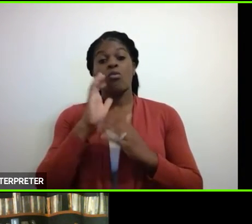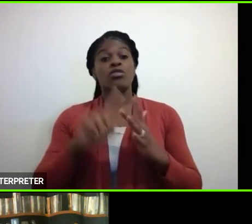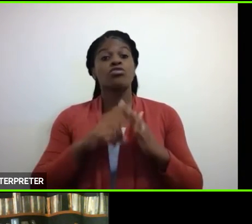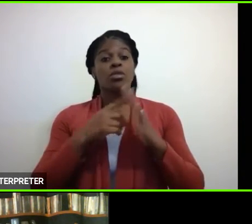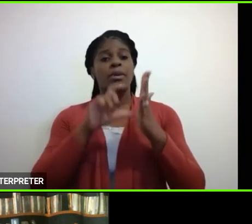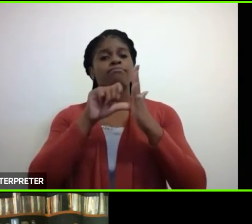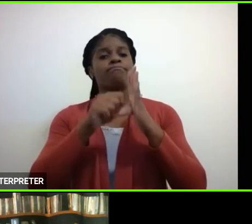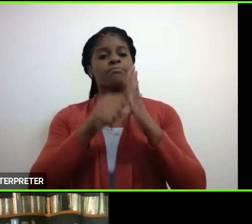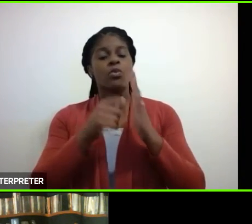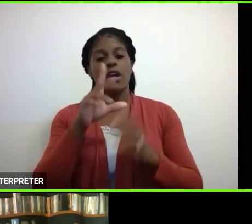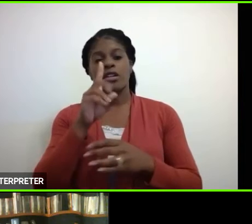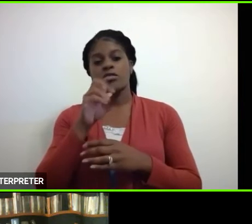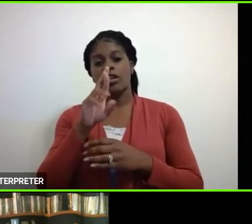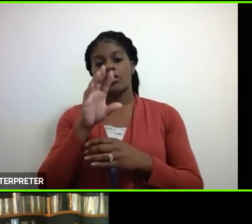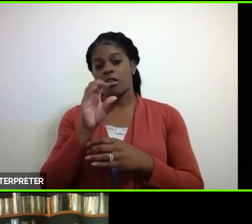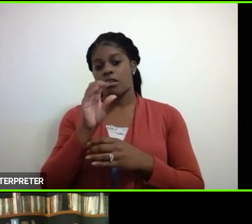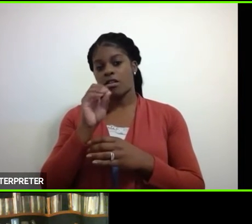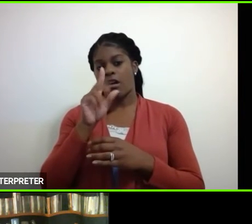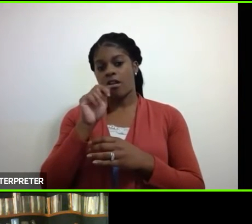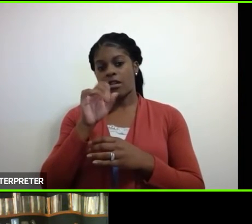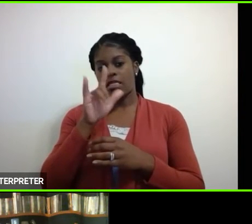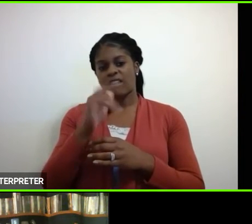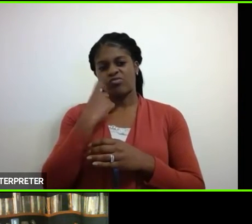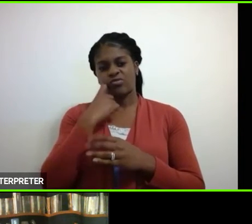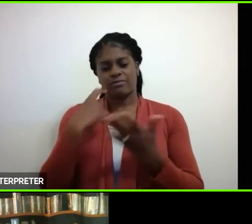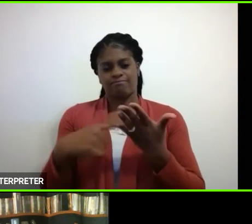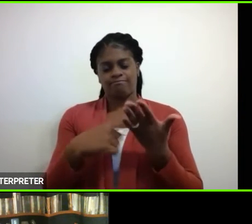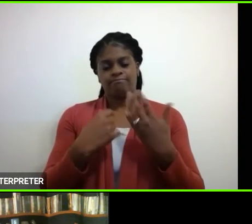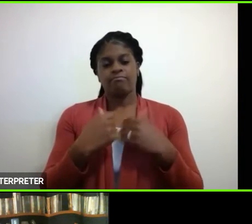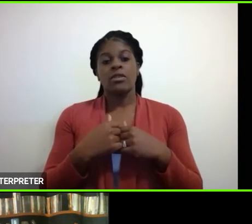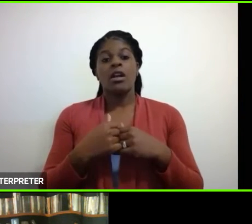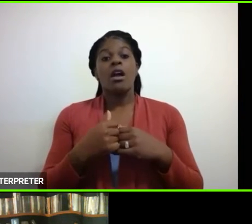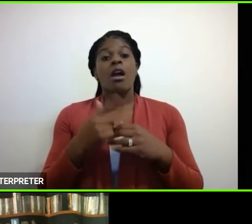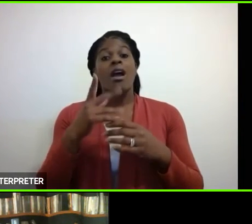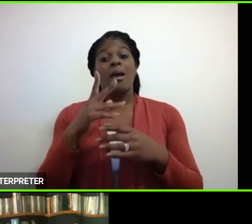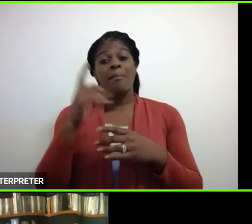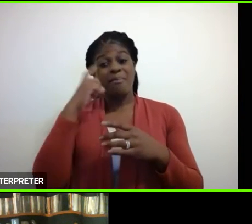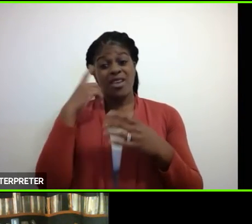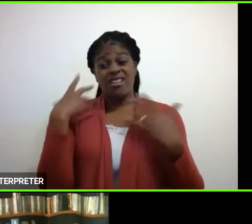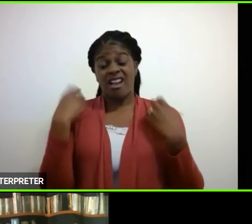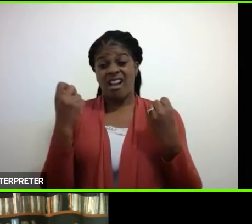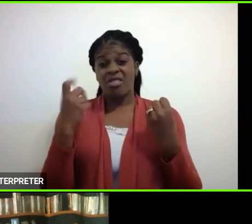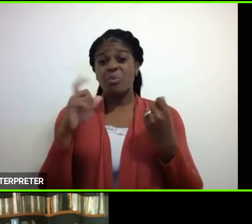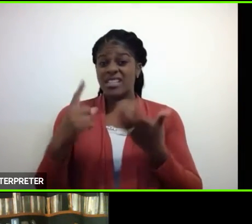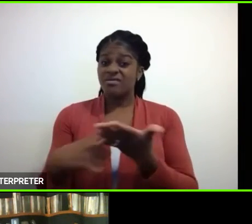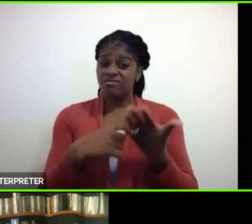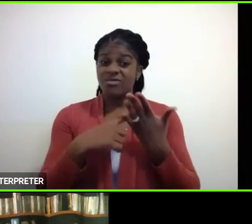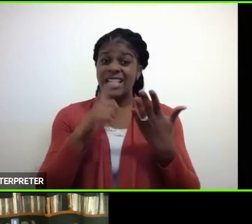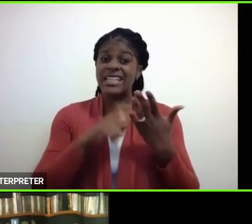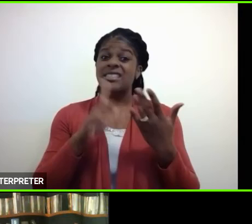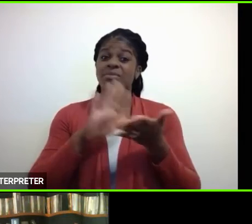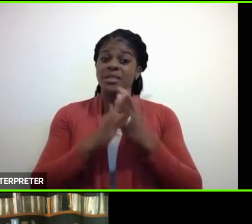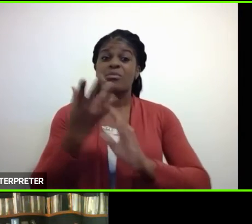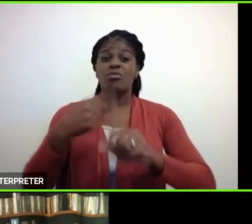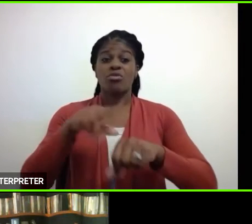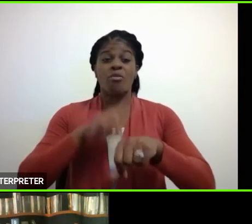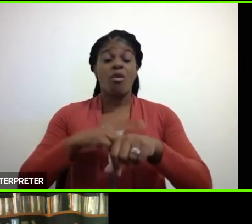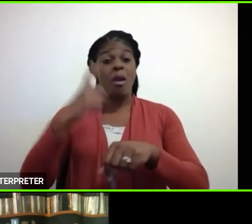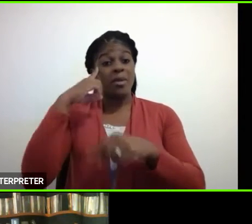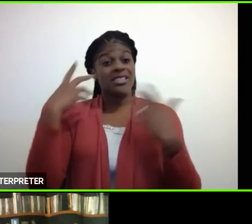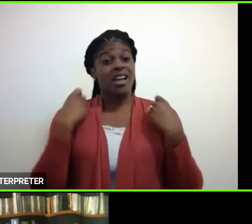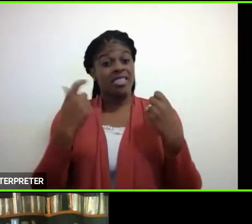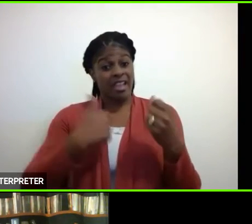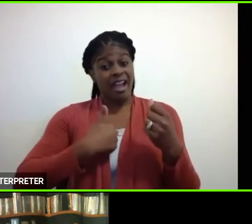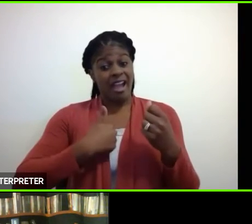reiterating what Dr. Connolly said. Talking about mental health is something we have to normalize. Mental health is an issue I deal